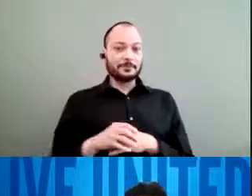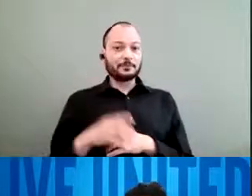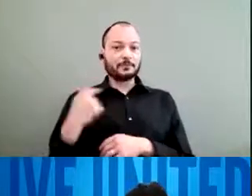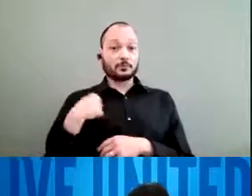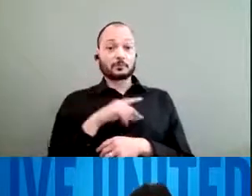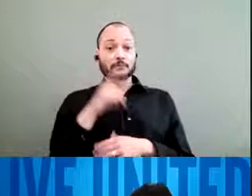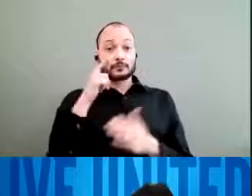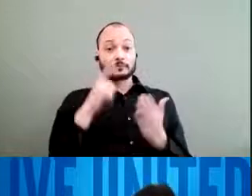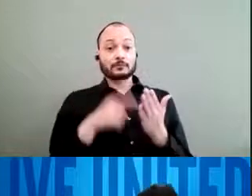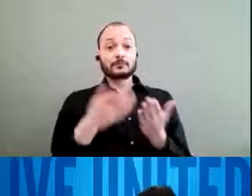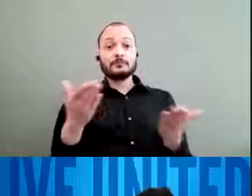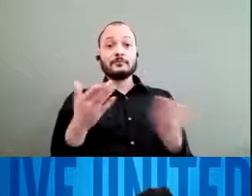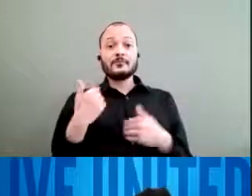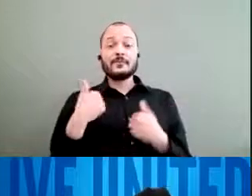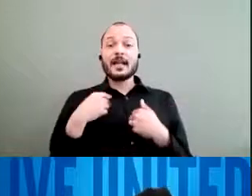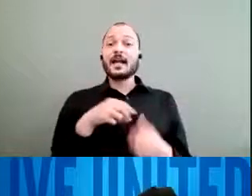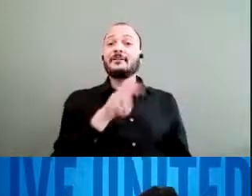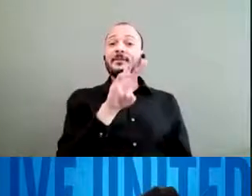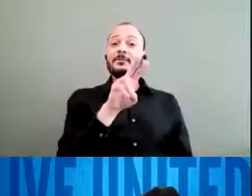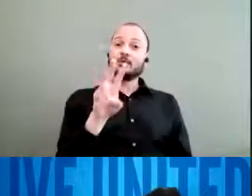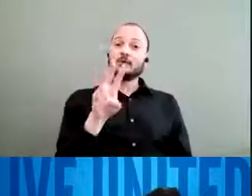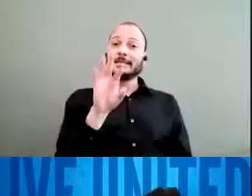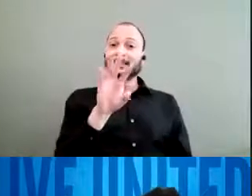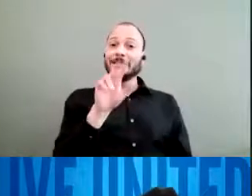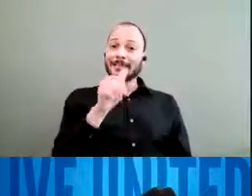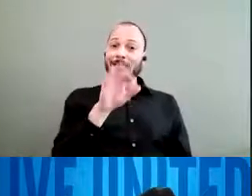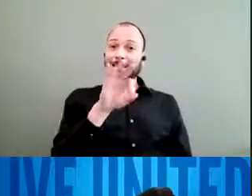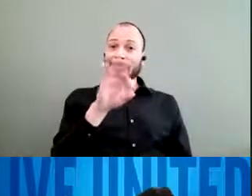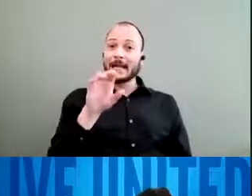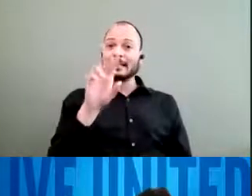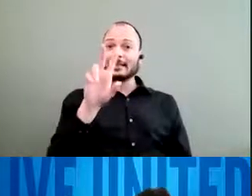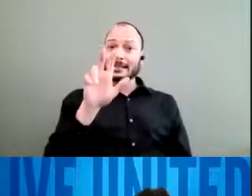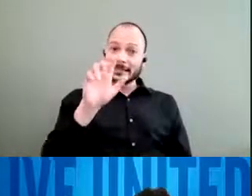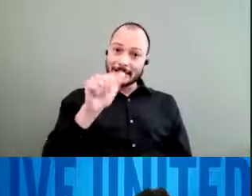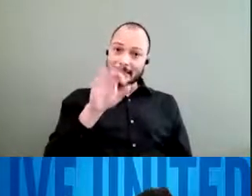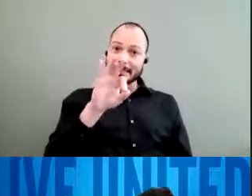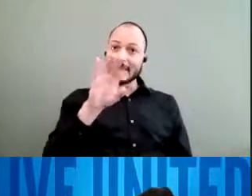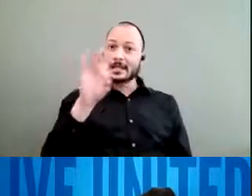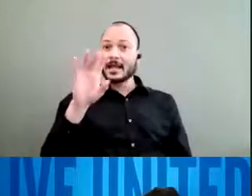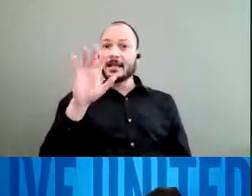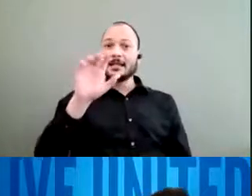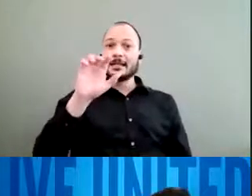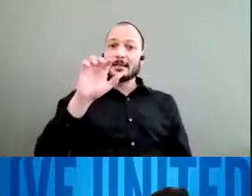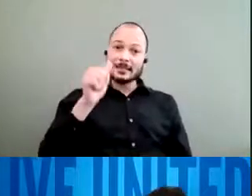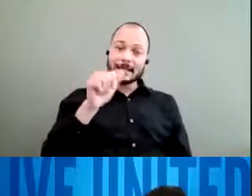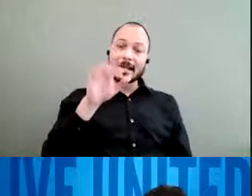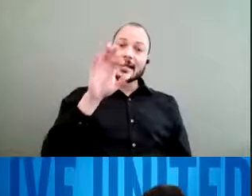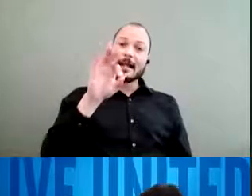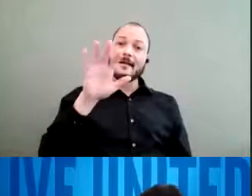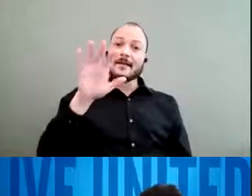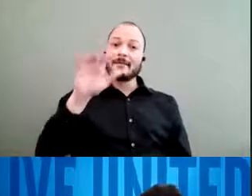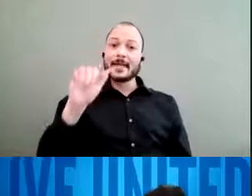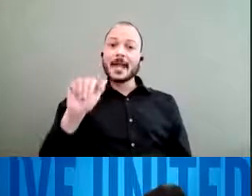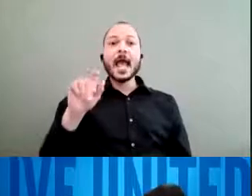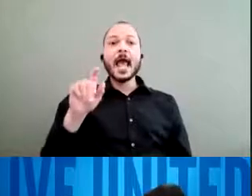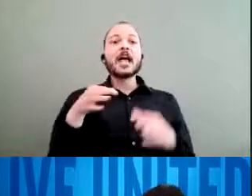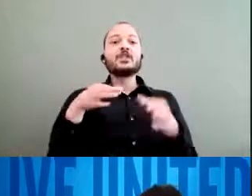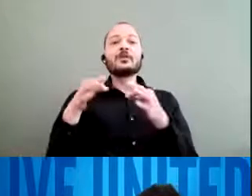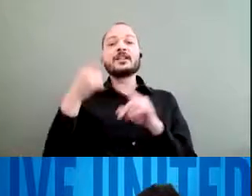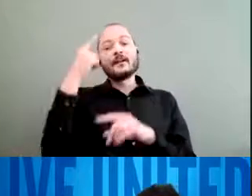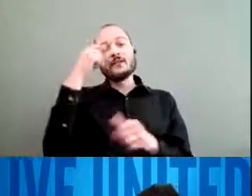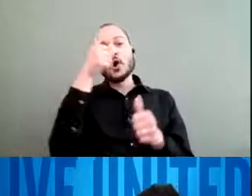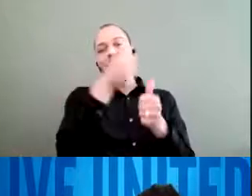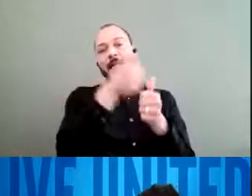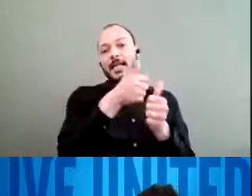the W-2s, 1099, 1098, 1095A, and there are descriptions for each of these